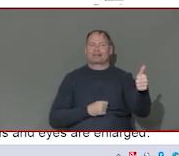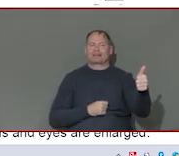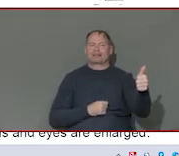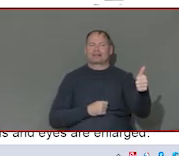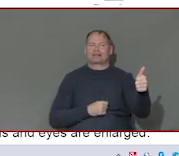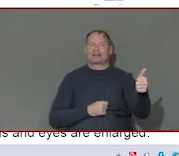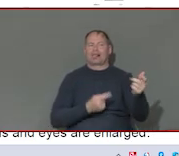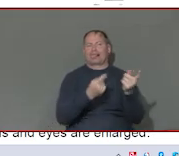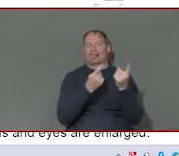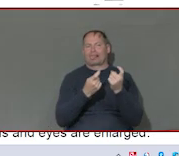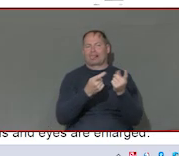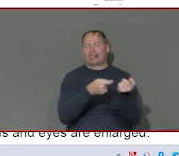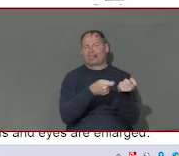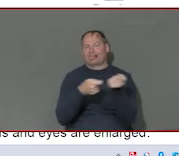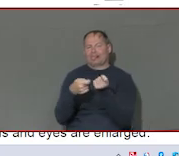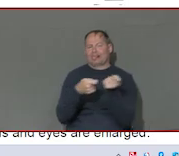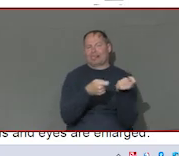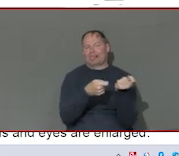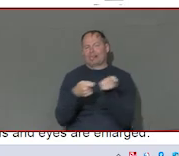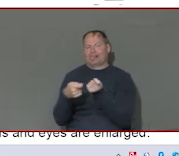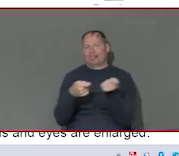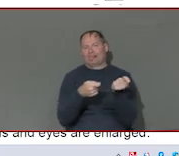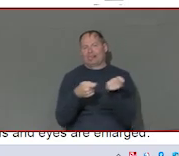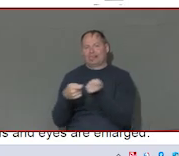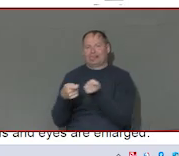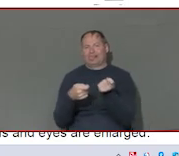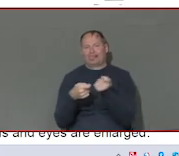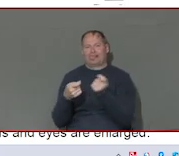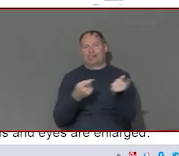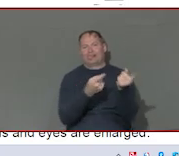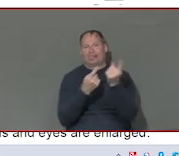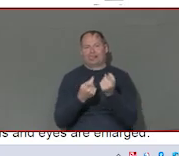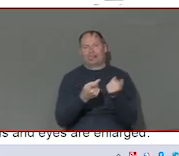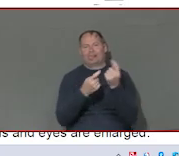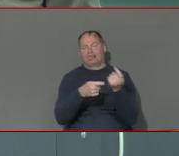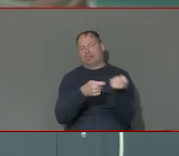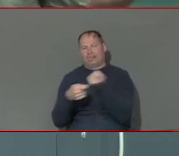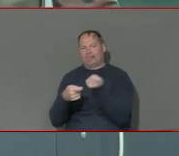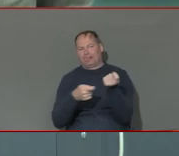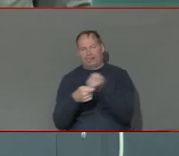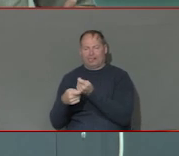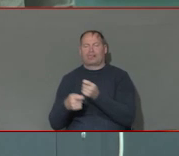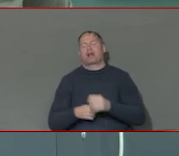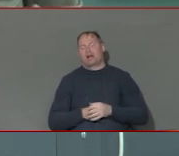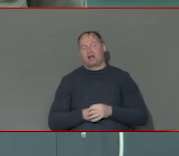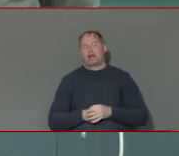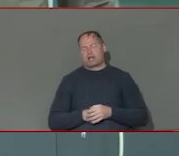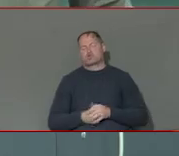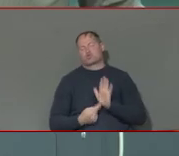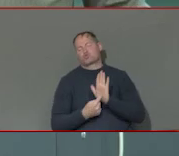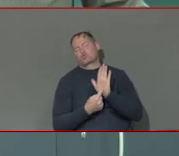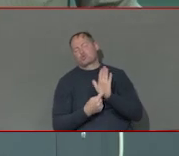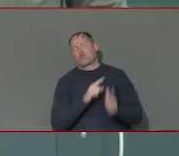is to attract the opposite gender during the mating period. So you must also know